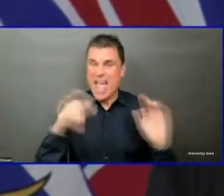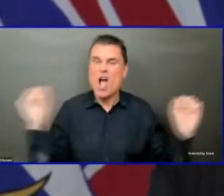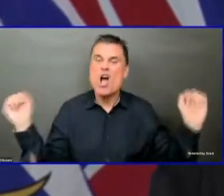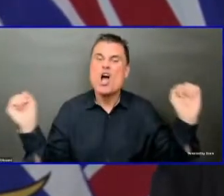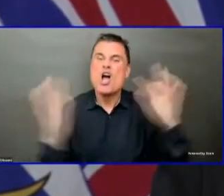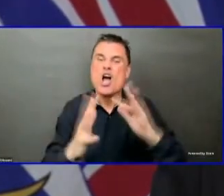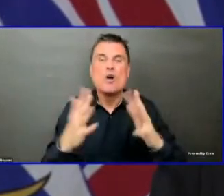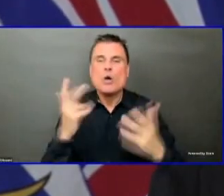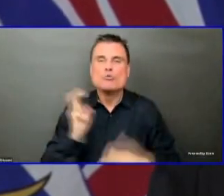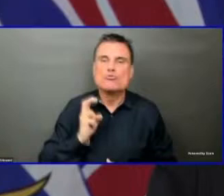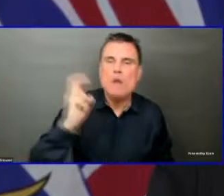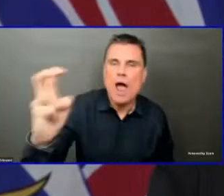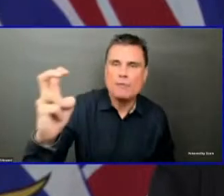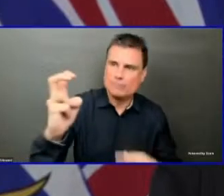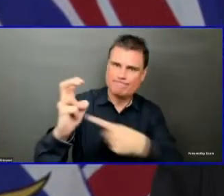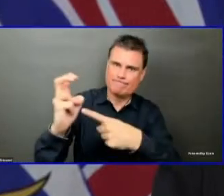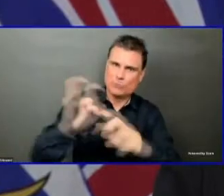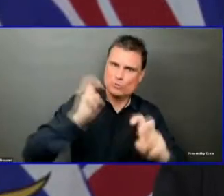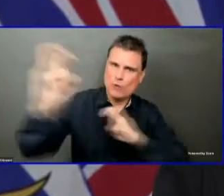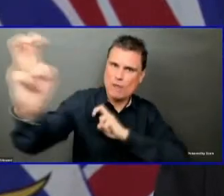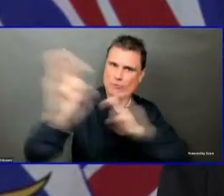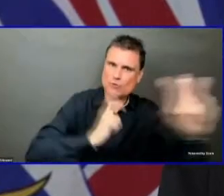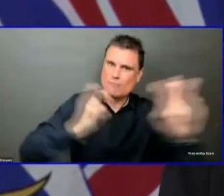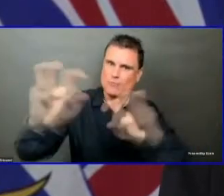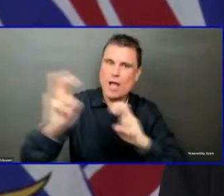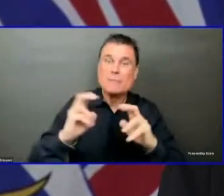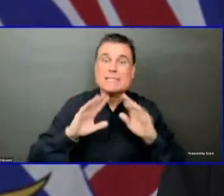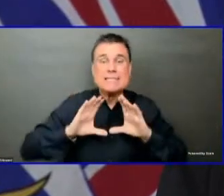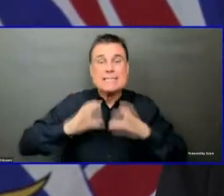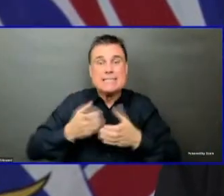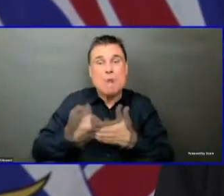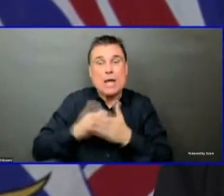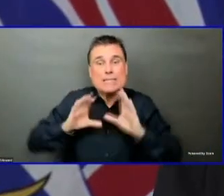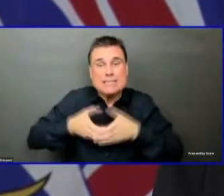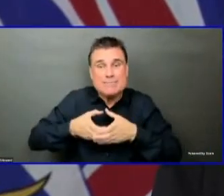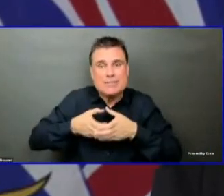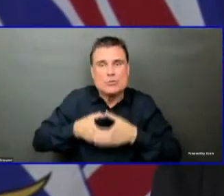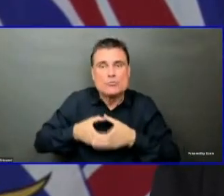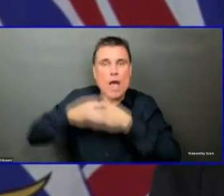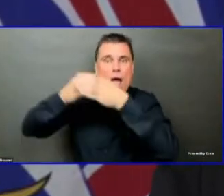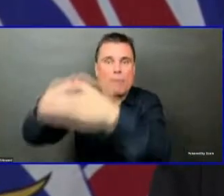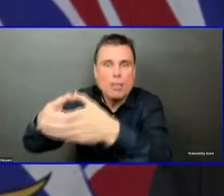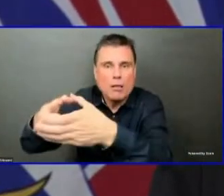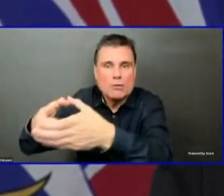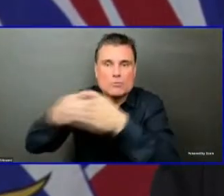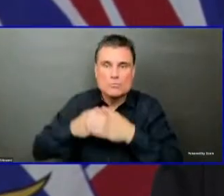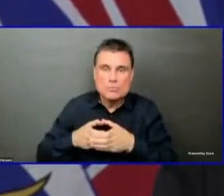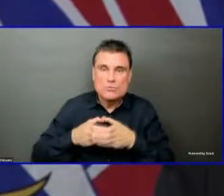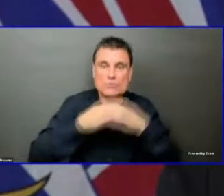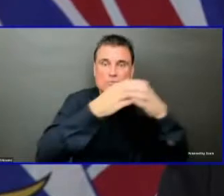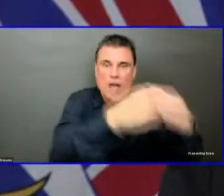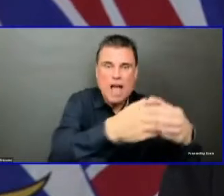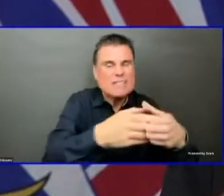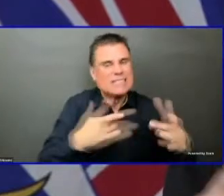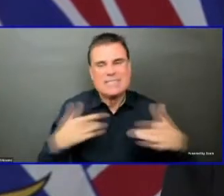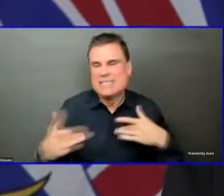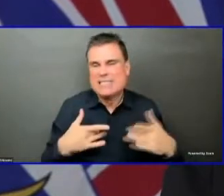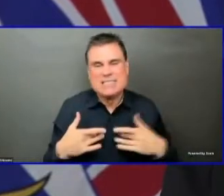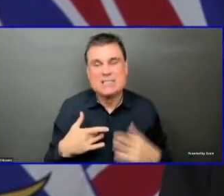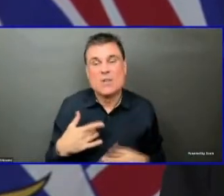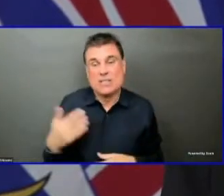office received a proposal early in January that did not meet the